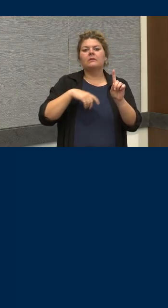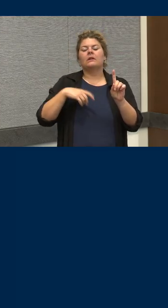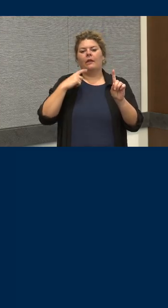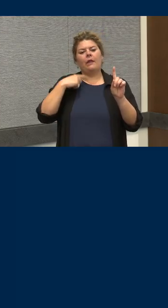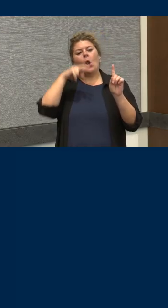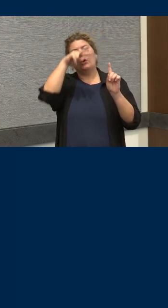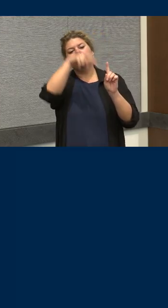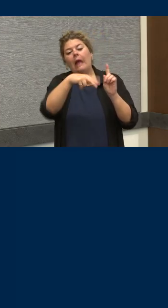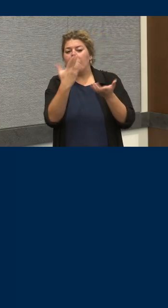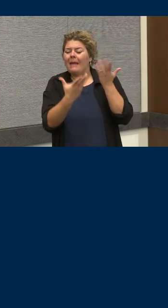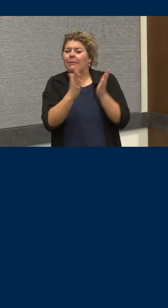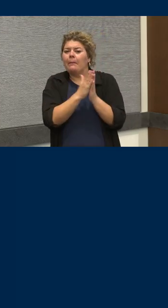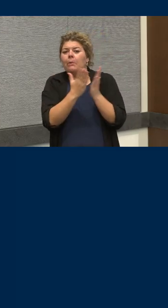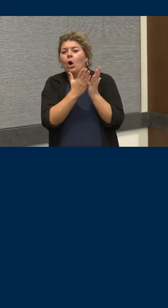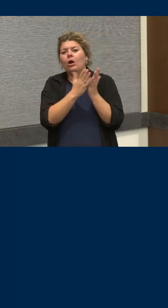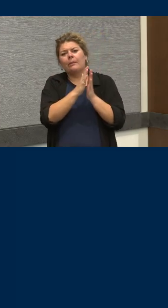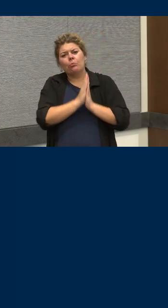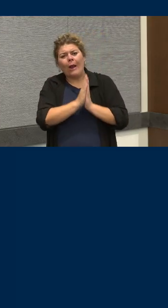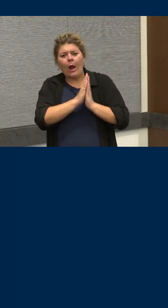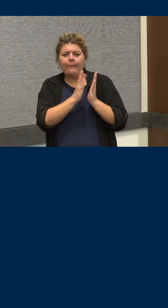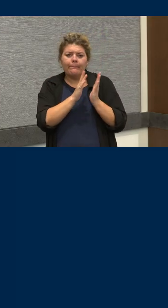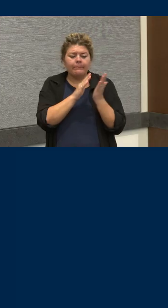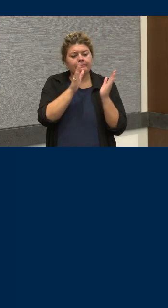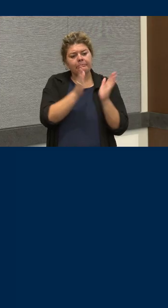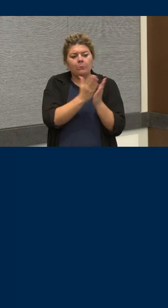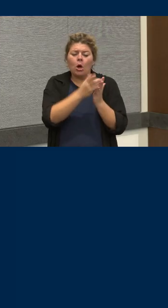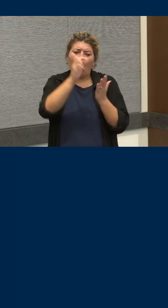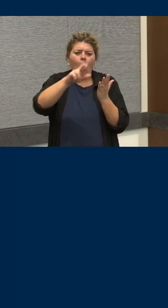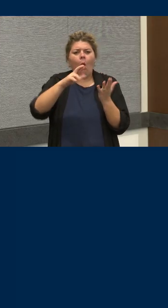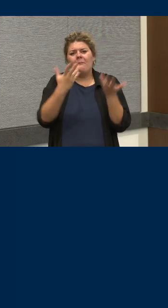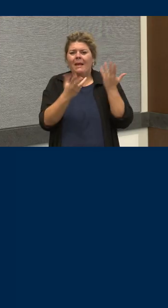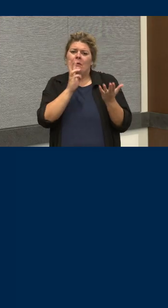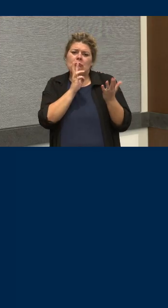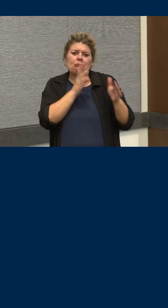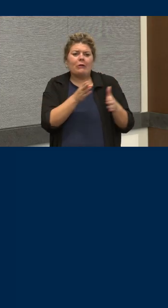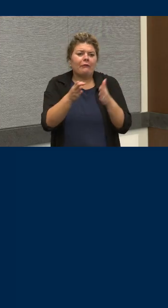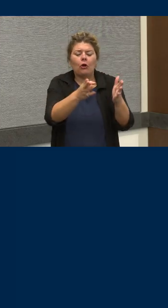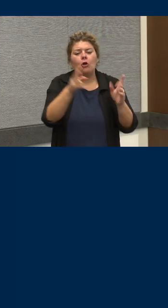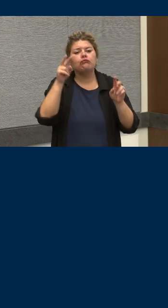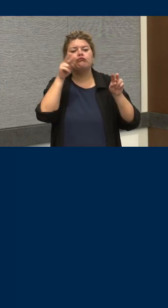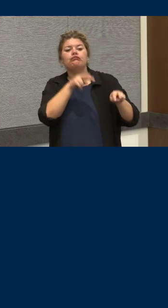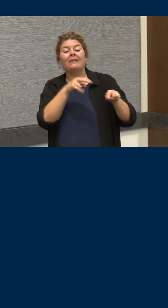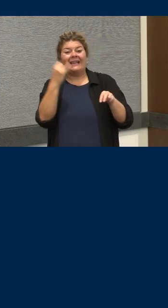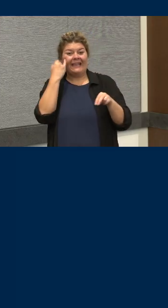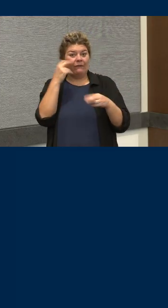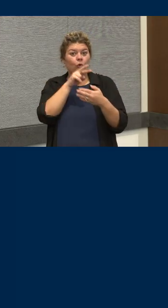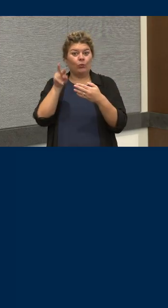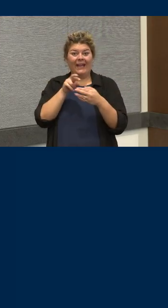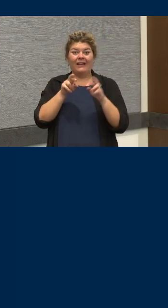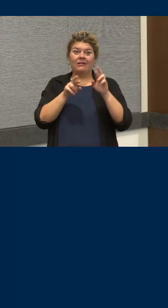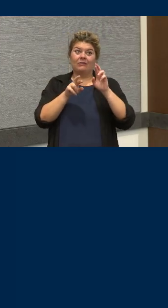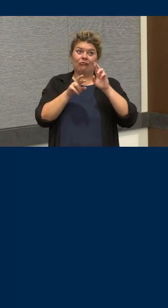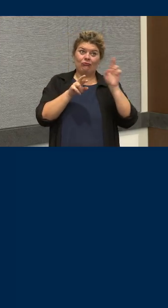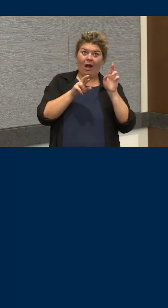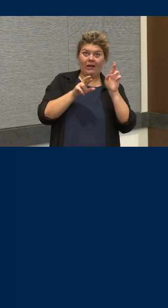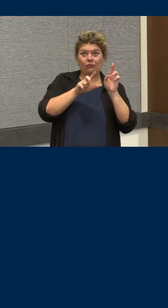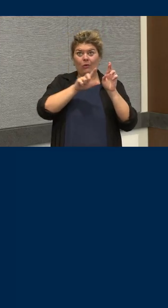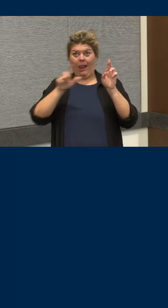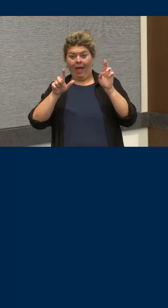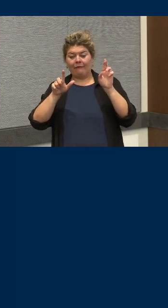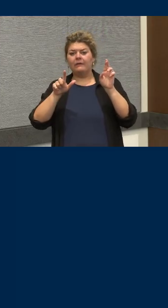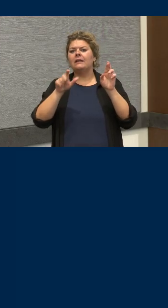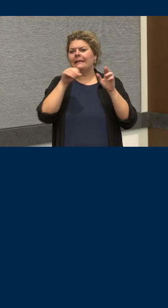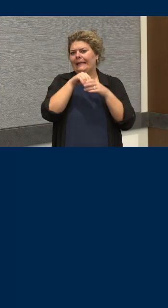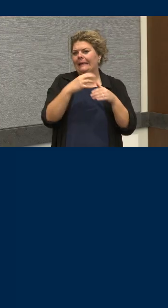at a prayer book, perhaps at the river below them. If one reads from right to left, as one does in Hebrew or